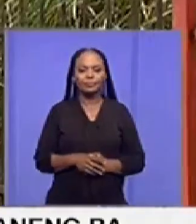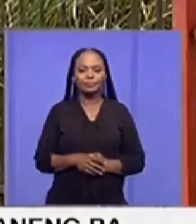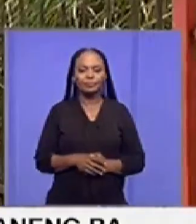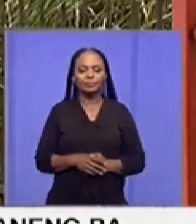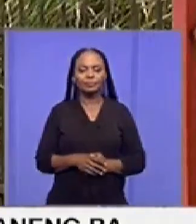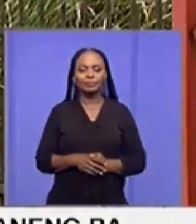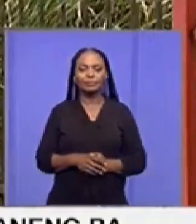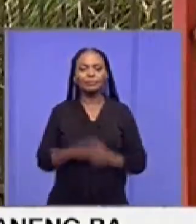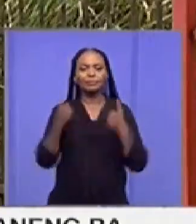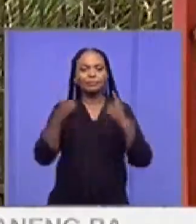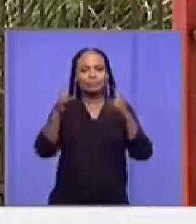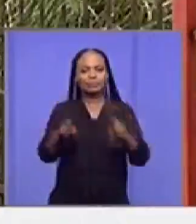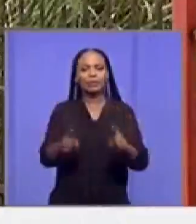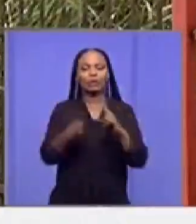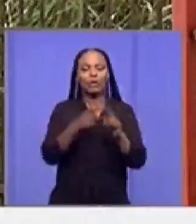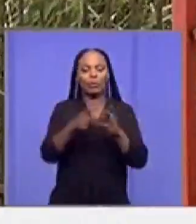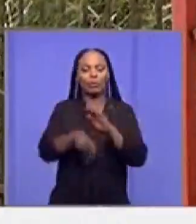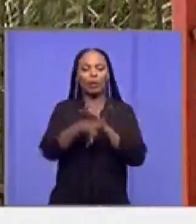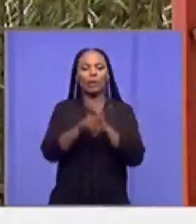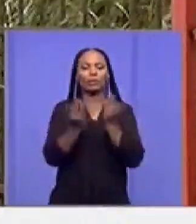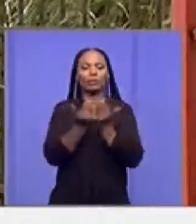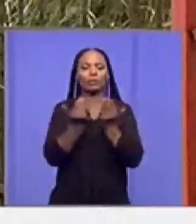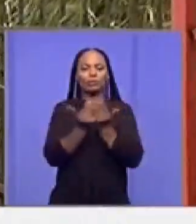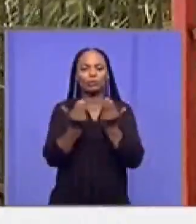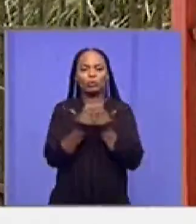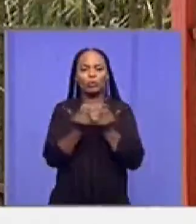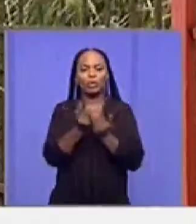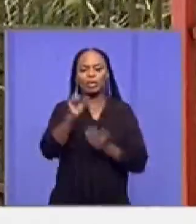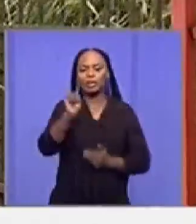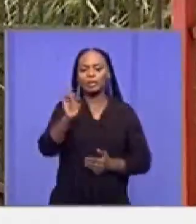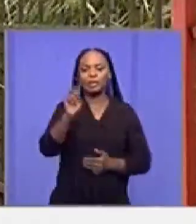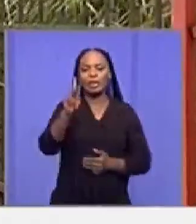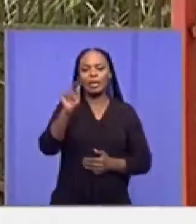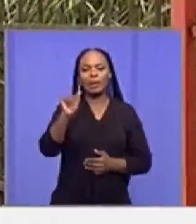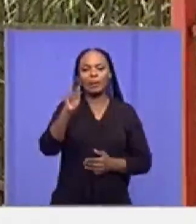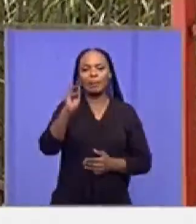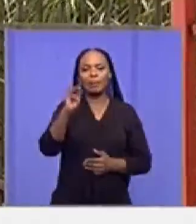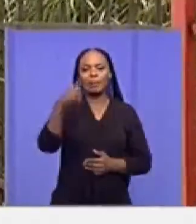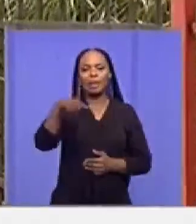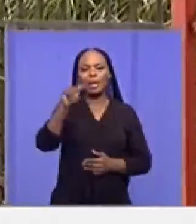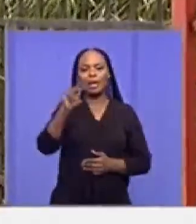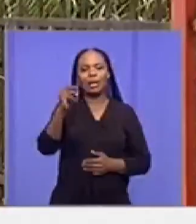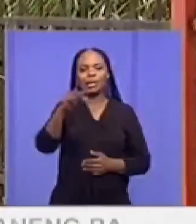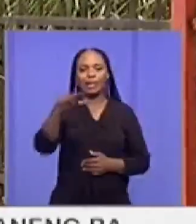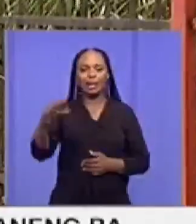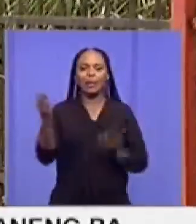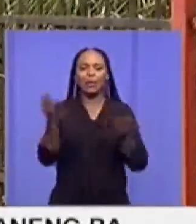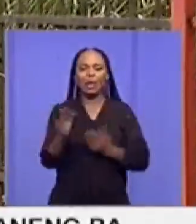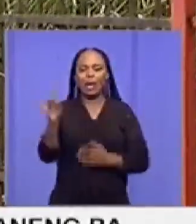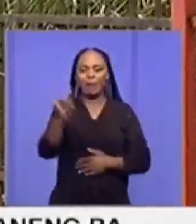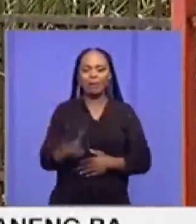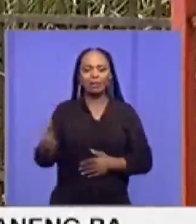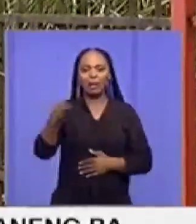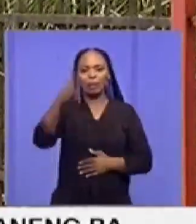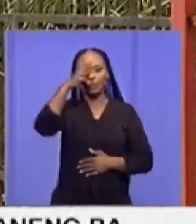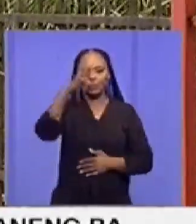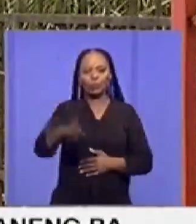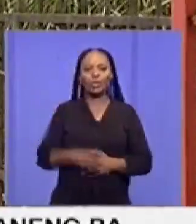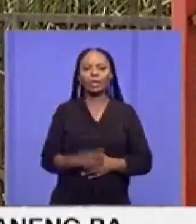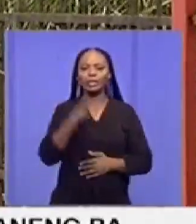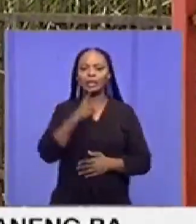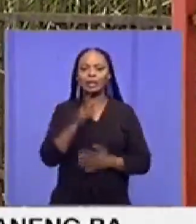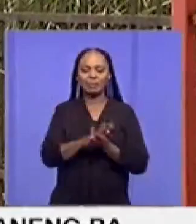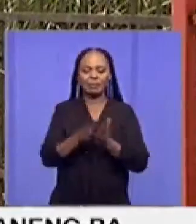Re tla go lona go tswa mo sekolong sa primary se ba reng ke sekampaneng mo Hammanskraal se leng gore se na le kgwetlho ya gore se agilwe